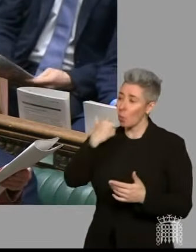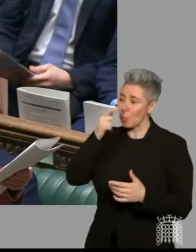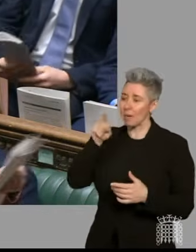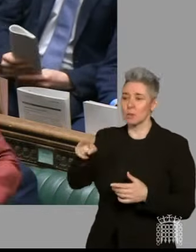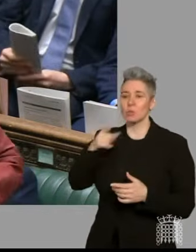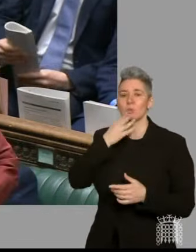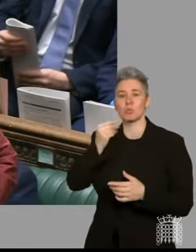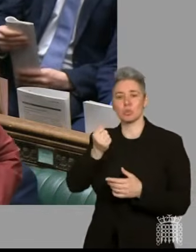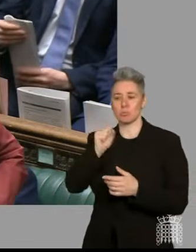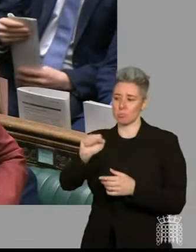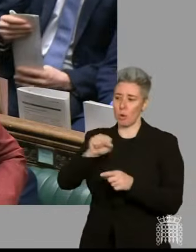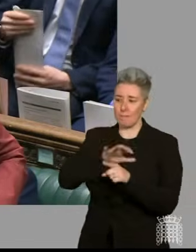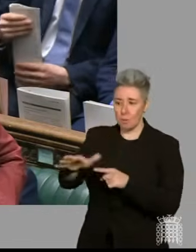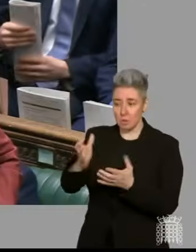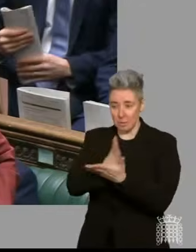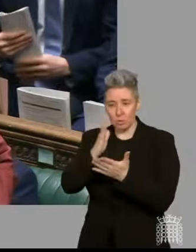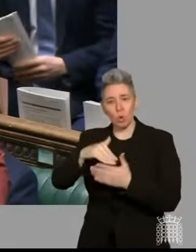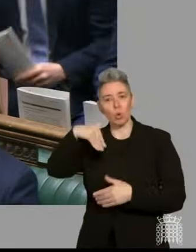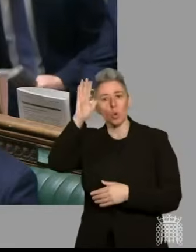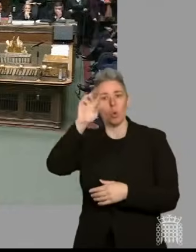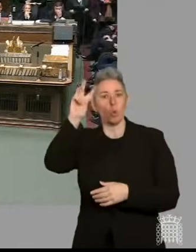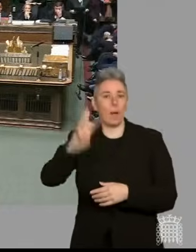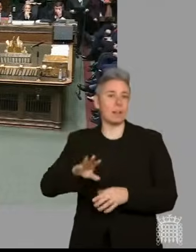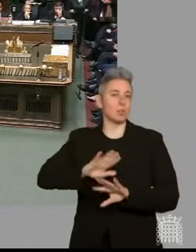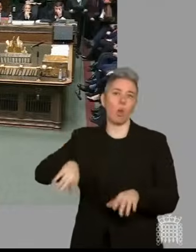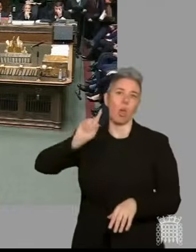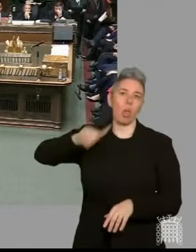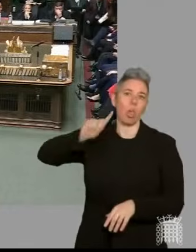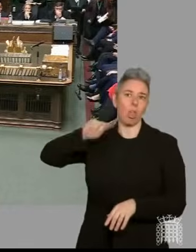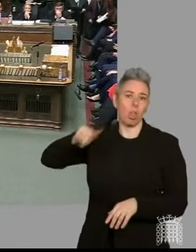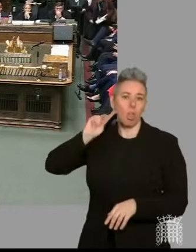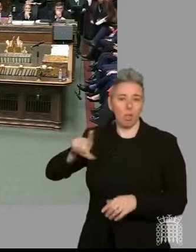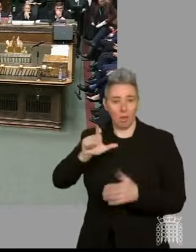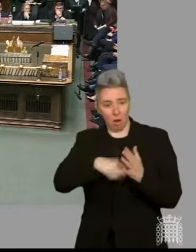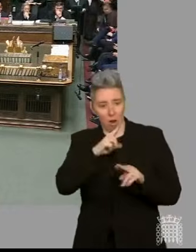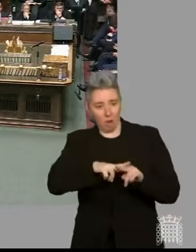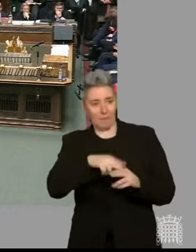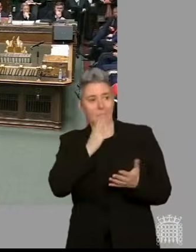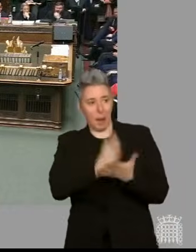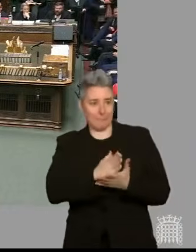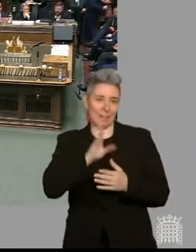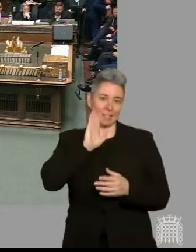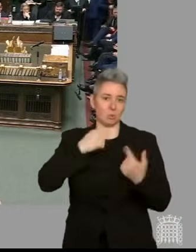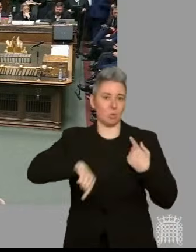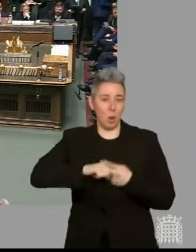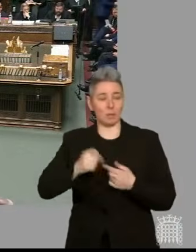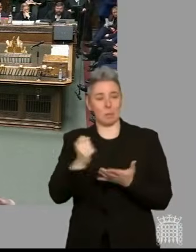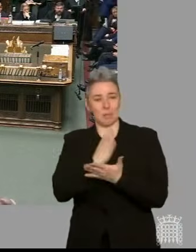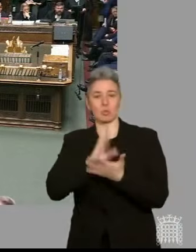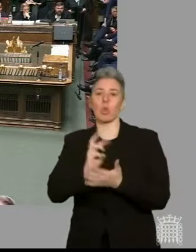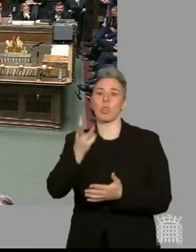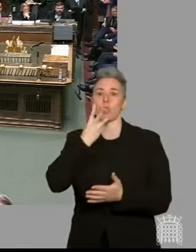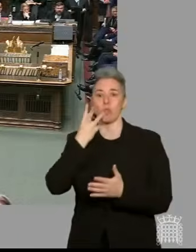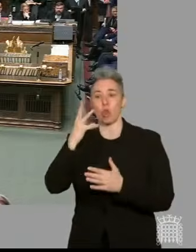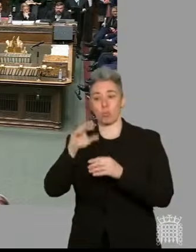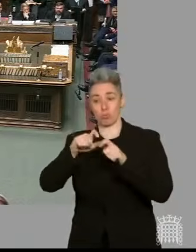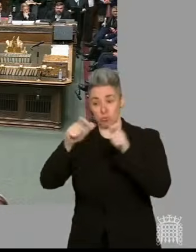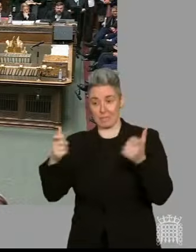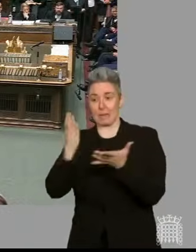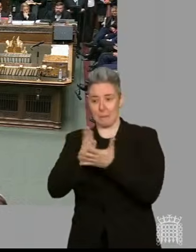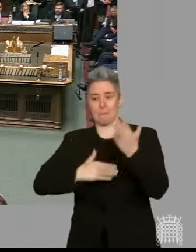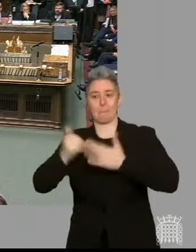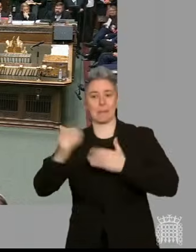by Cardiff and we get that third bridge? Deputy Prime Minister. Well, I know and understand